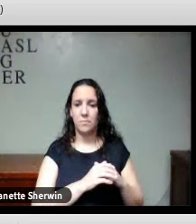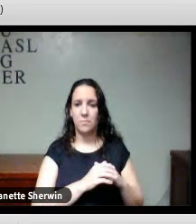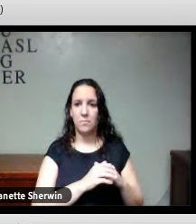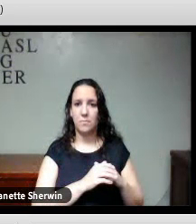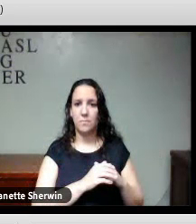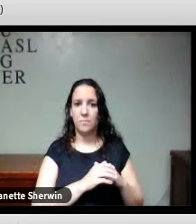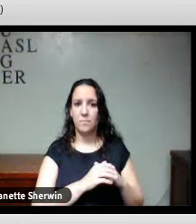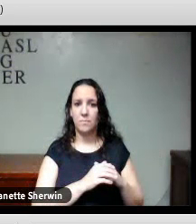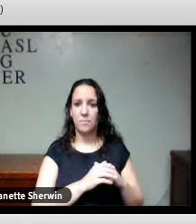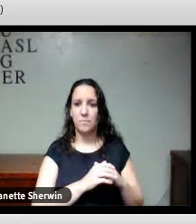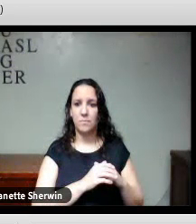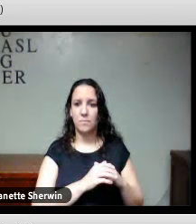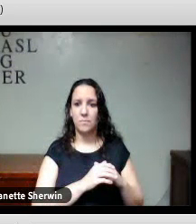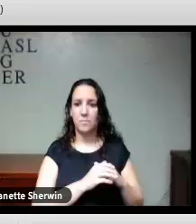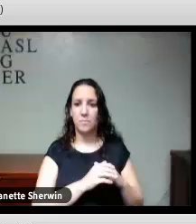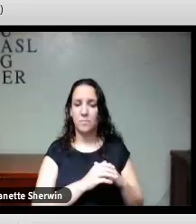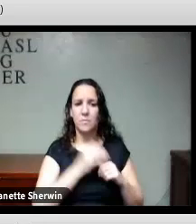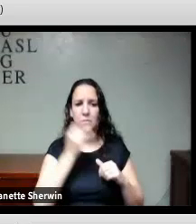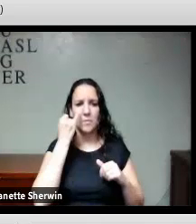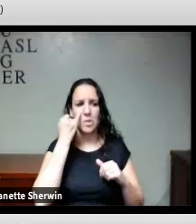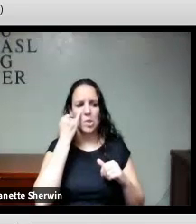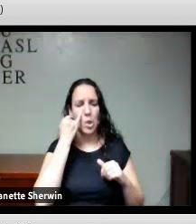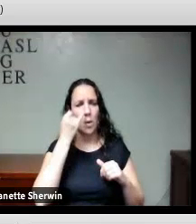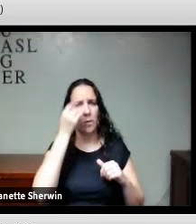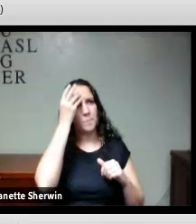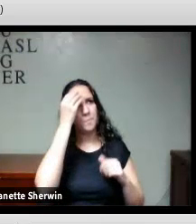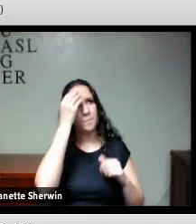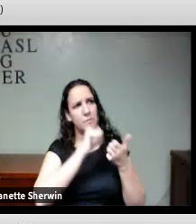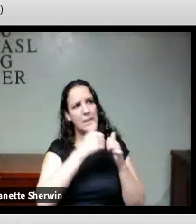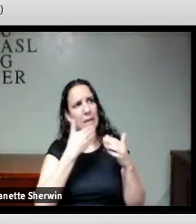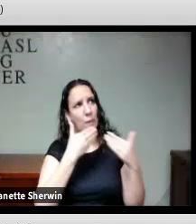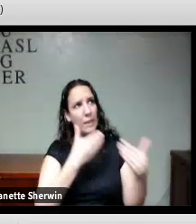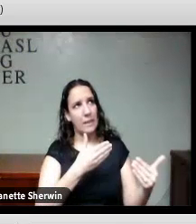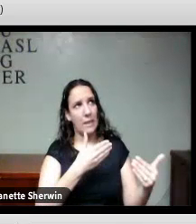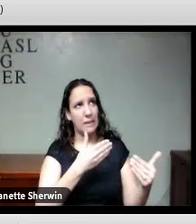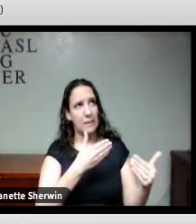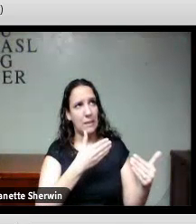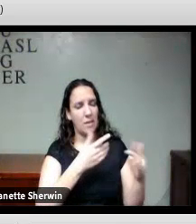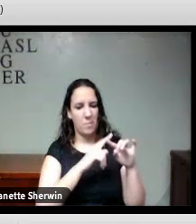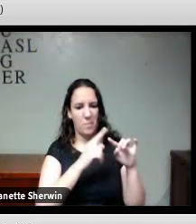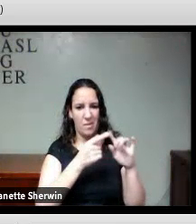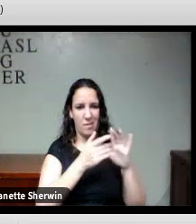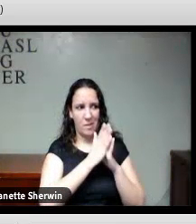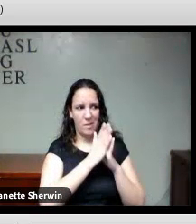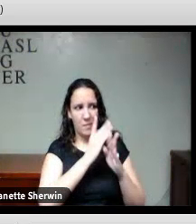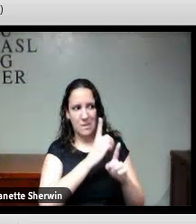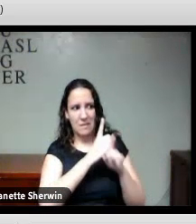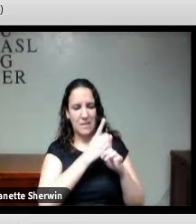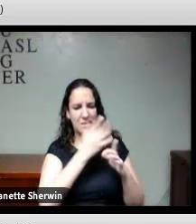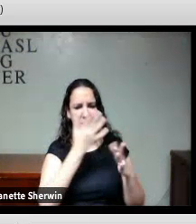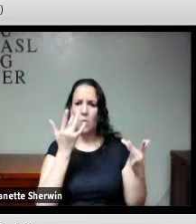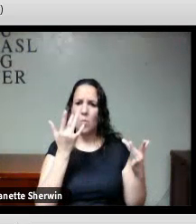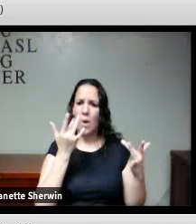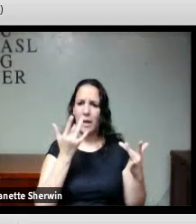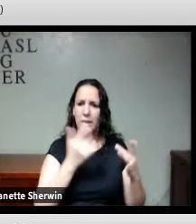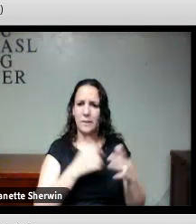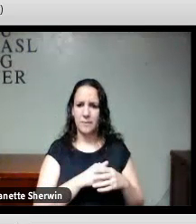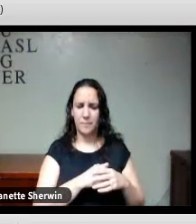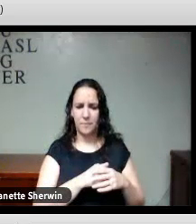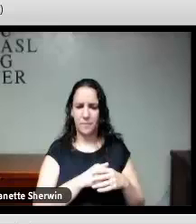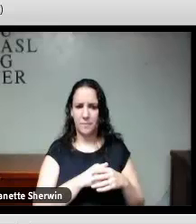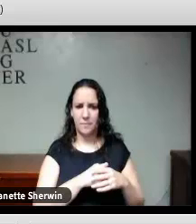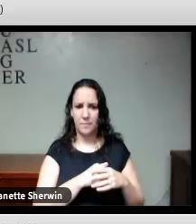than thinking of how we can thank the patron, we're getting defensive. I always like to ask people why. Why are we getting defensive? That's what I